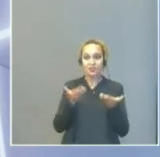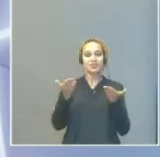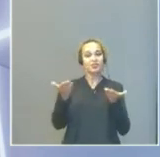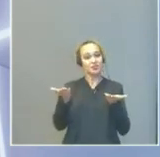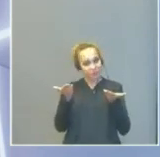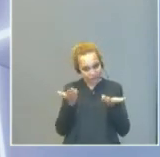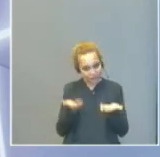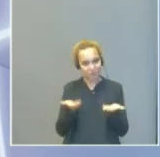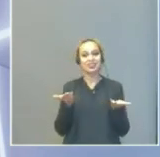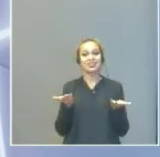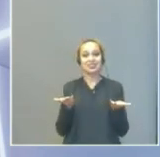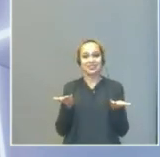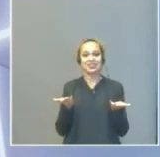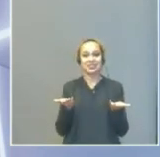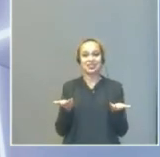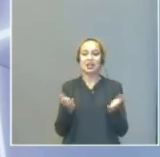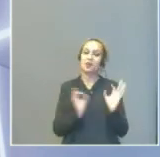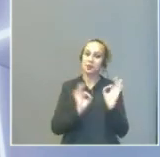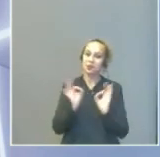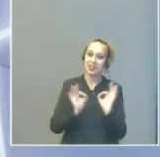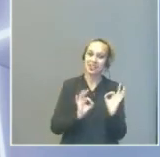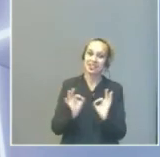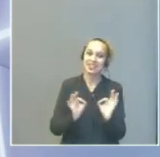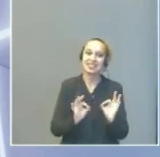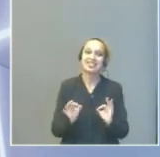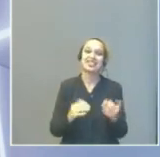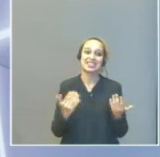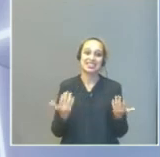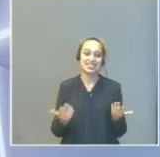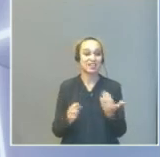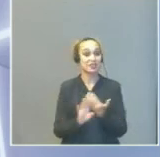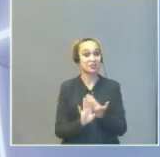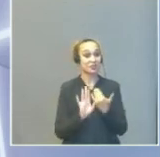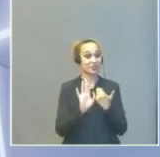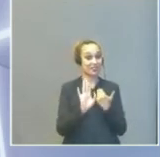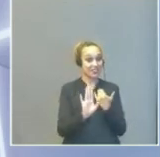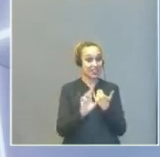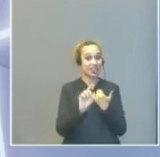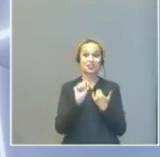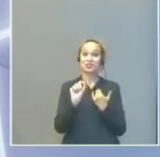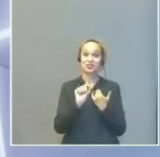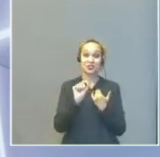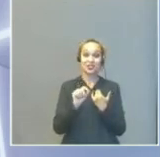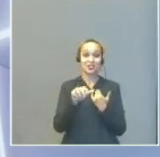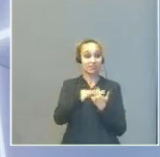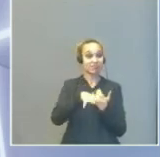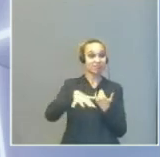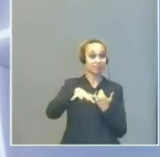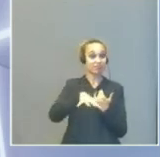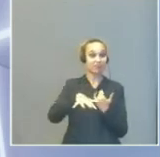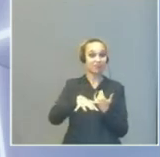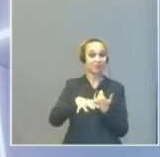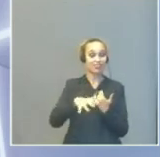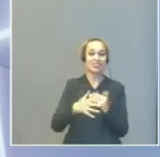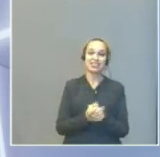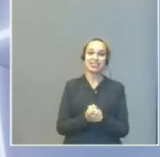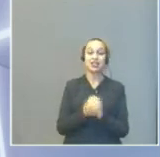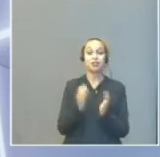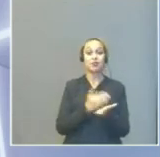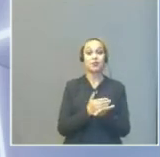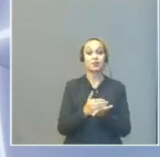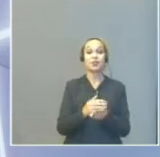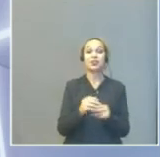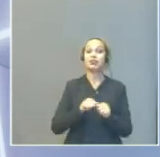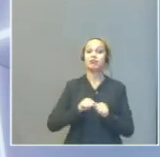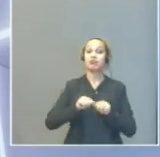invitation for organizations to spill away from the human territory and to start to expand what it means to be